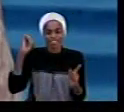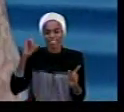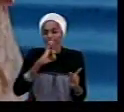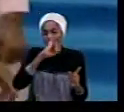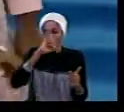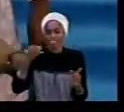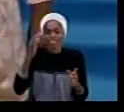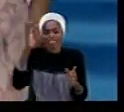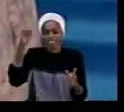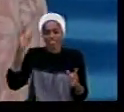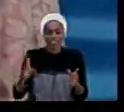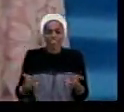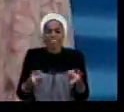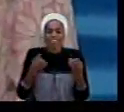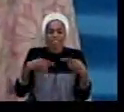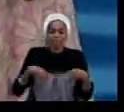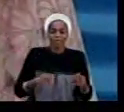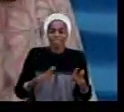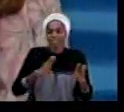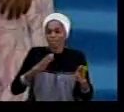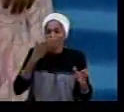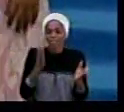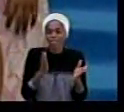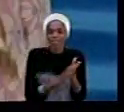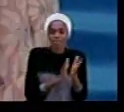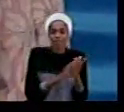is Jehovah.